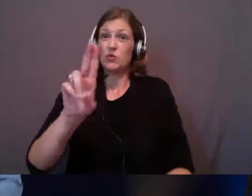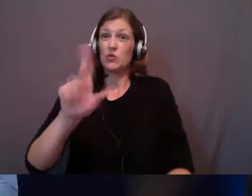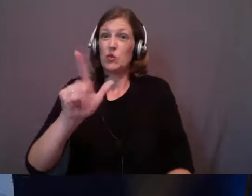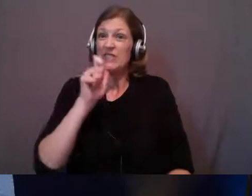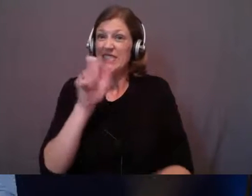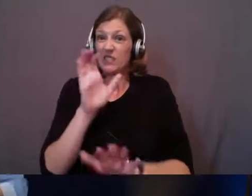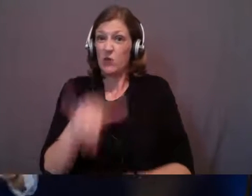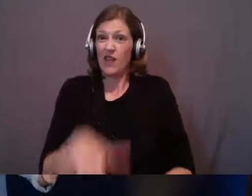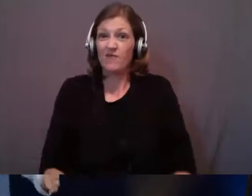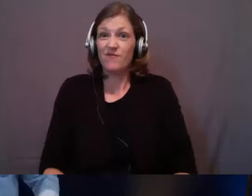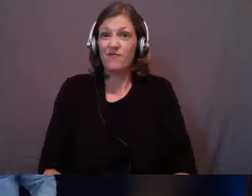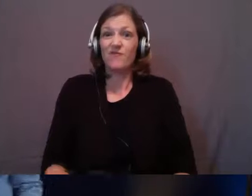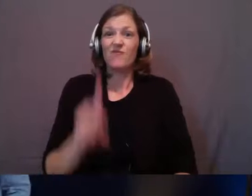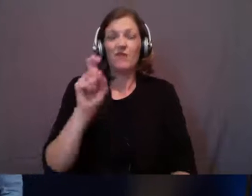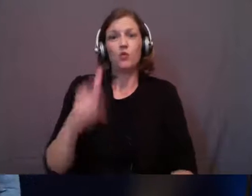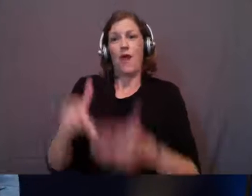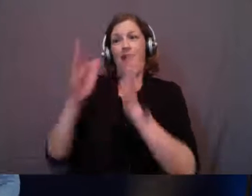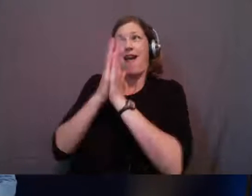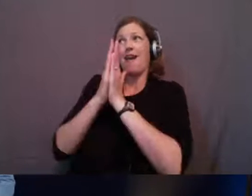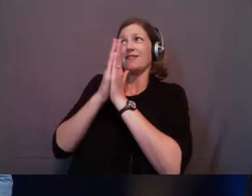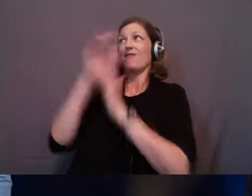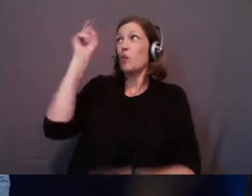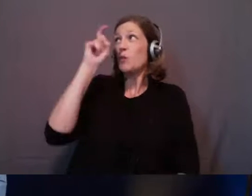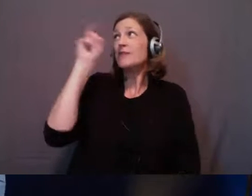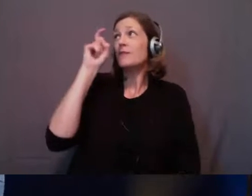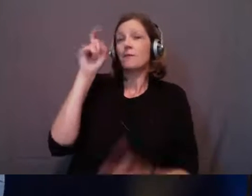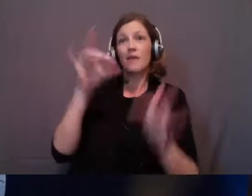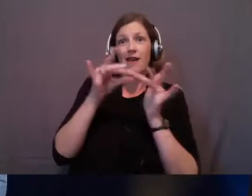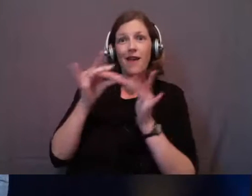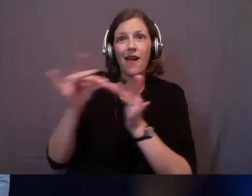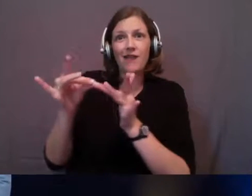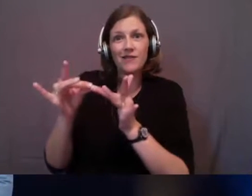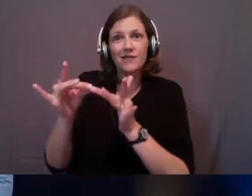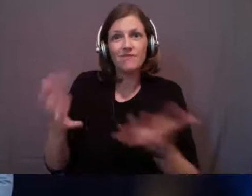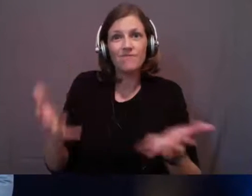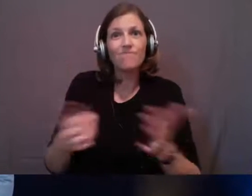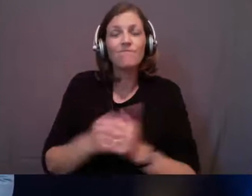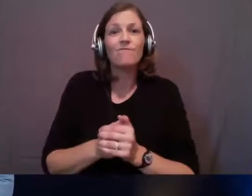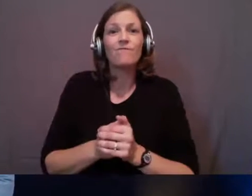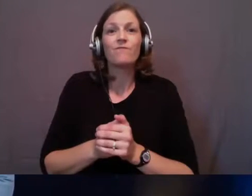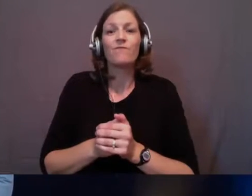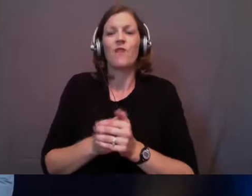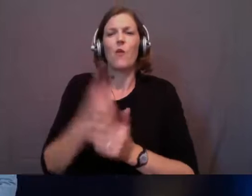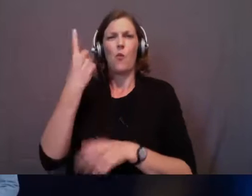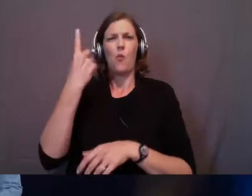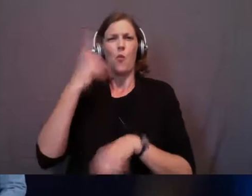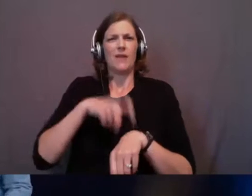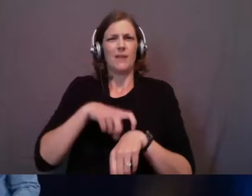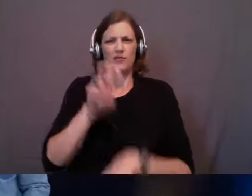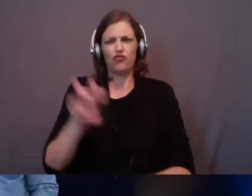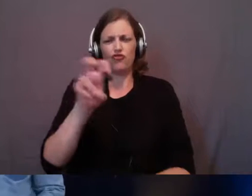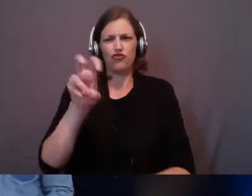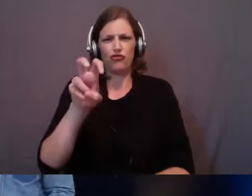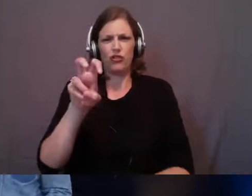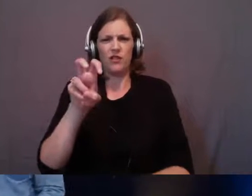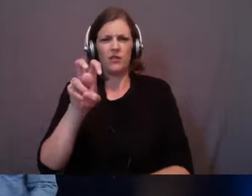We have to ask for wisdom and guidance. At one point in his journey, Saul faced off with the Philistines, and he